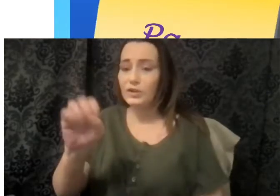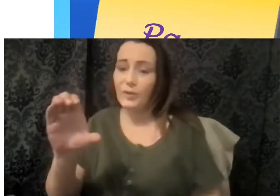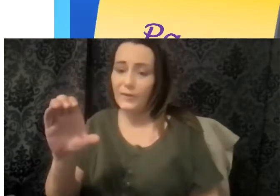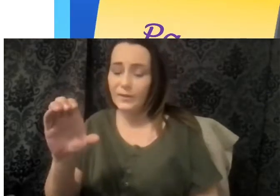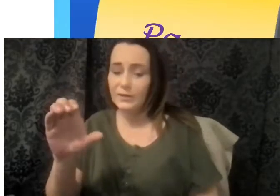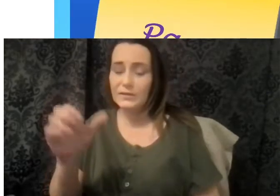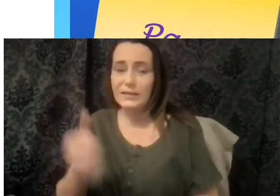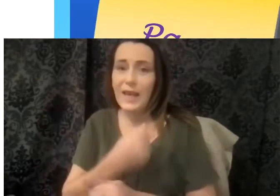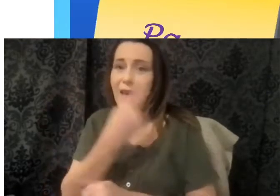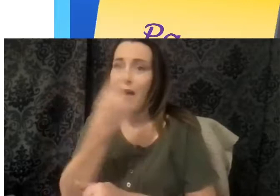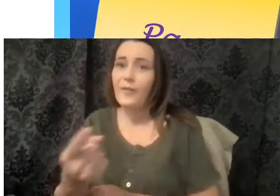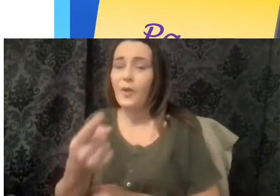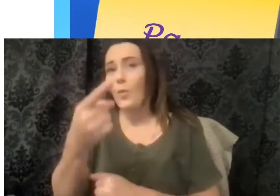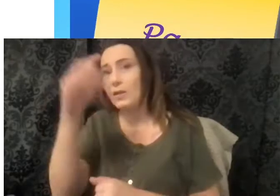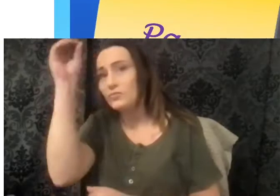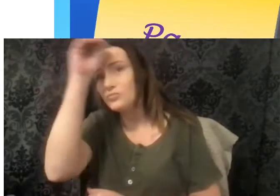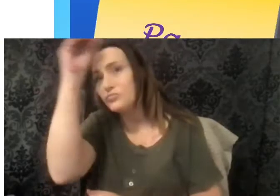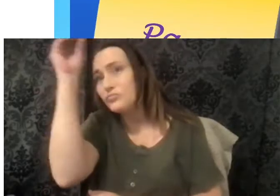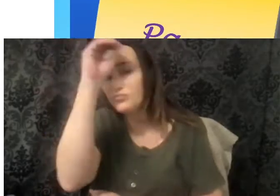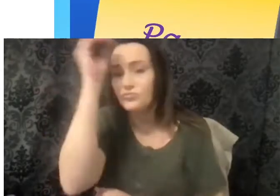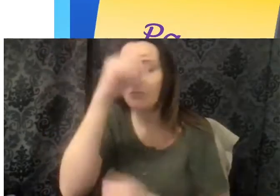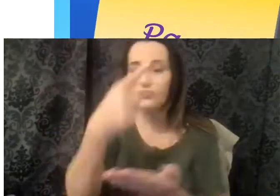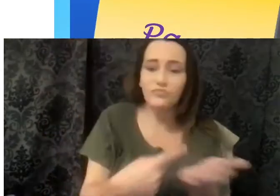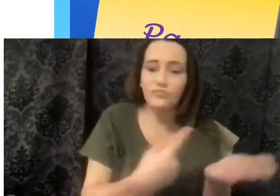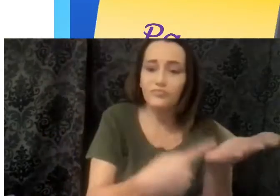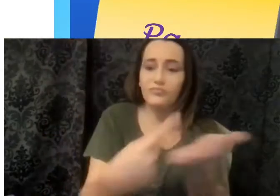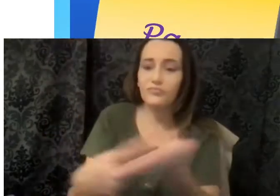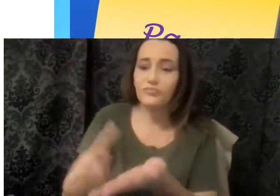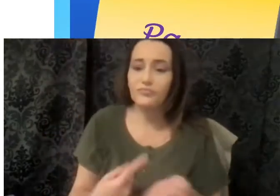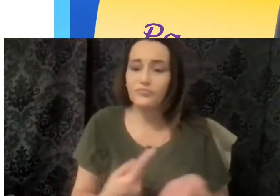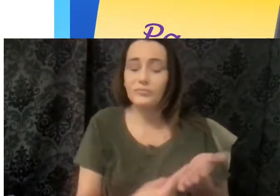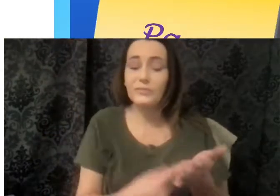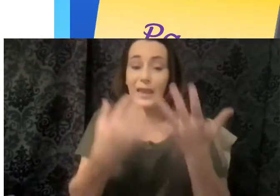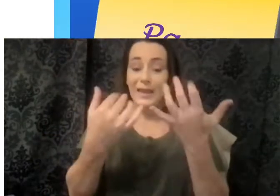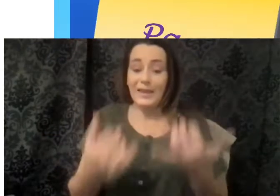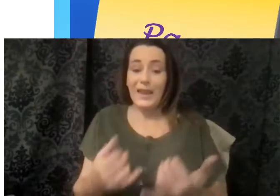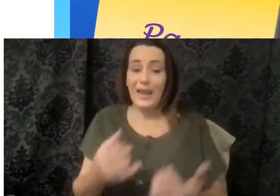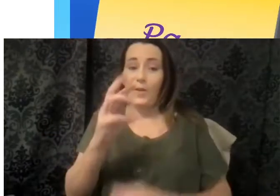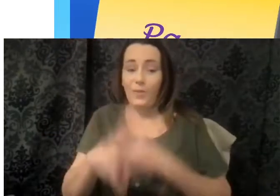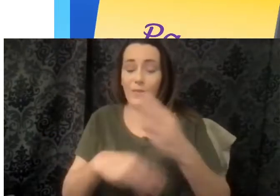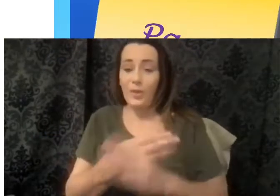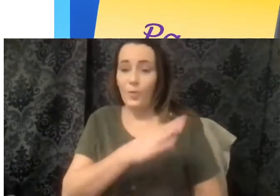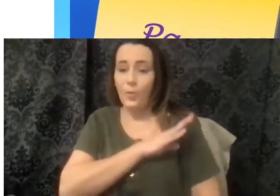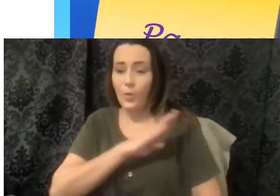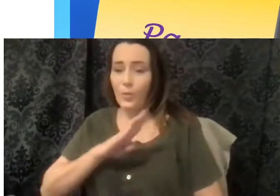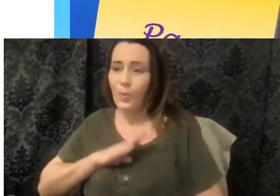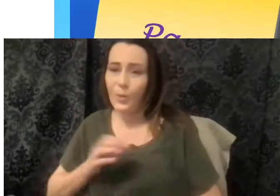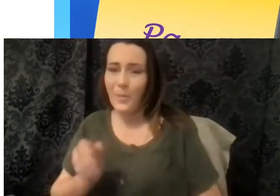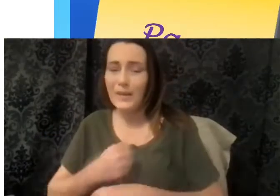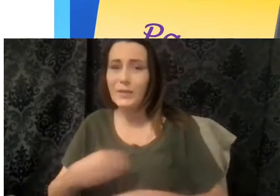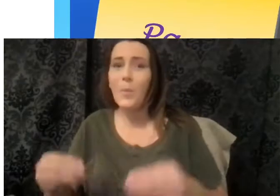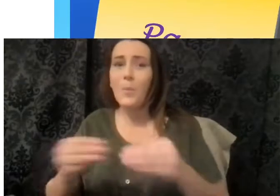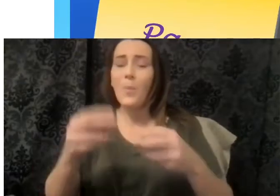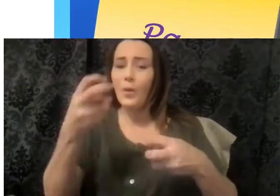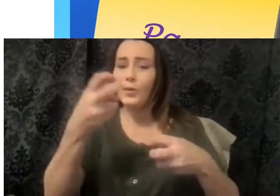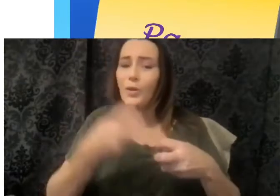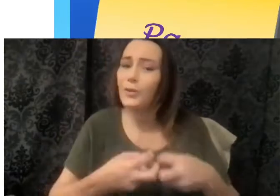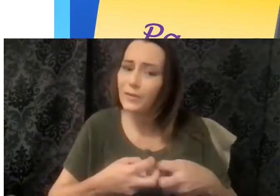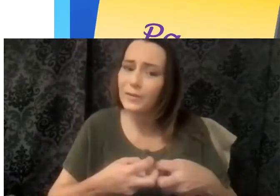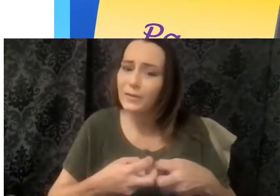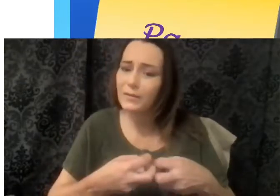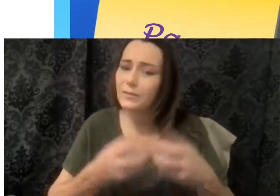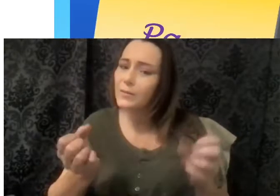weigh in on it. And now the World Board wants to sit around and make it even more difficult. You know what you let everybody